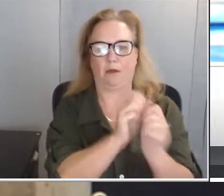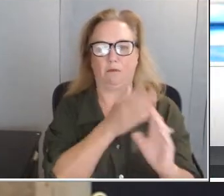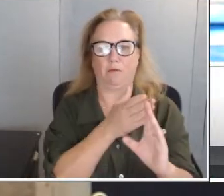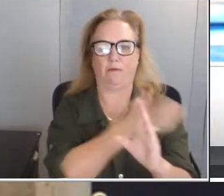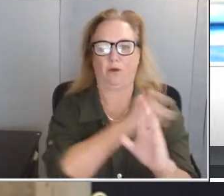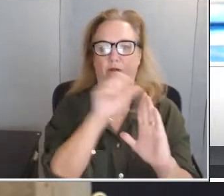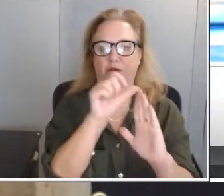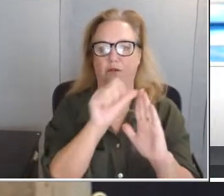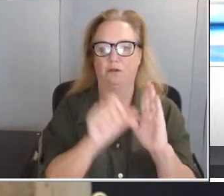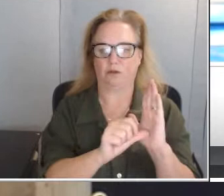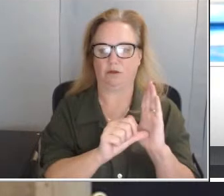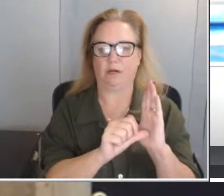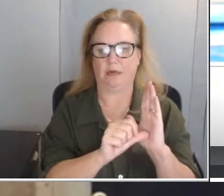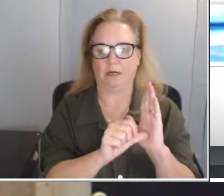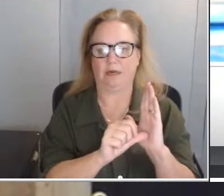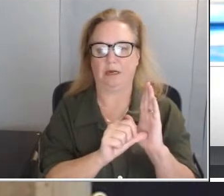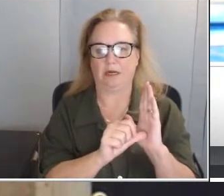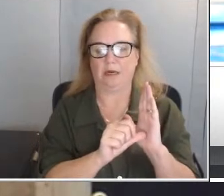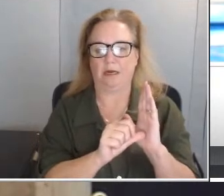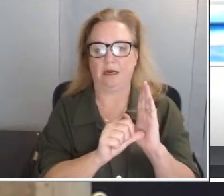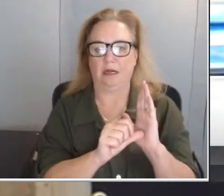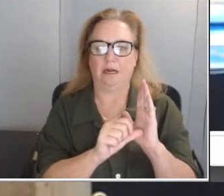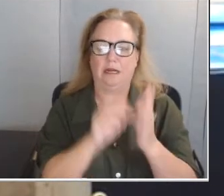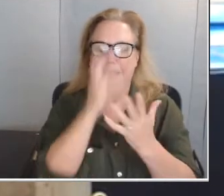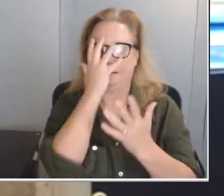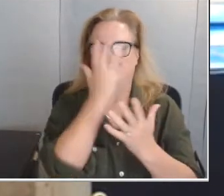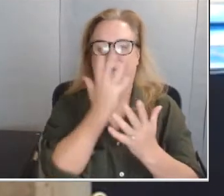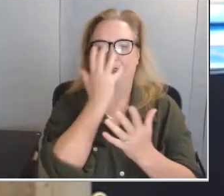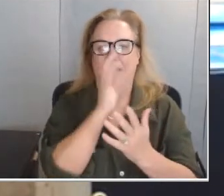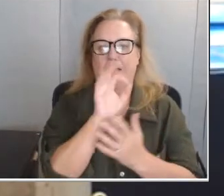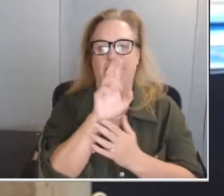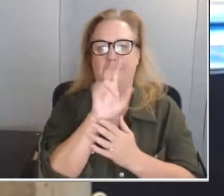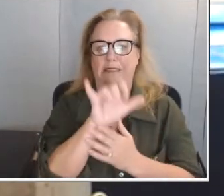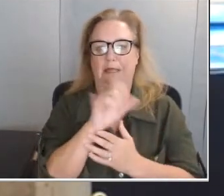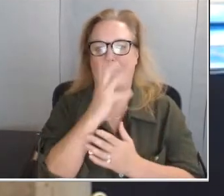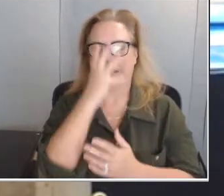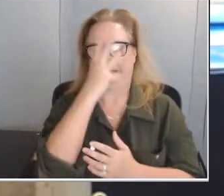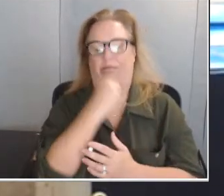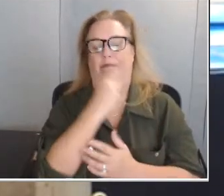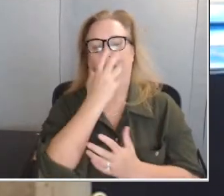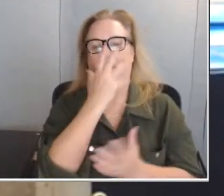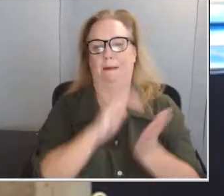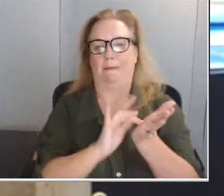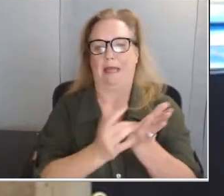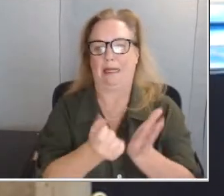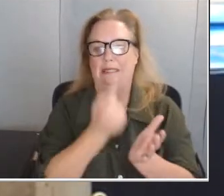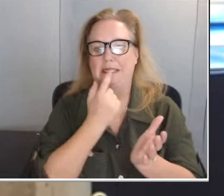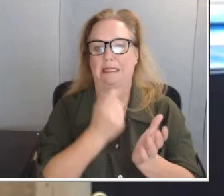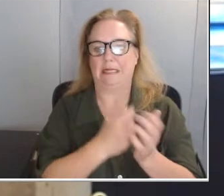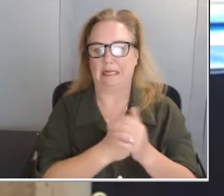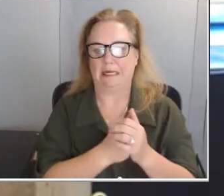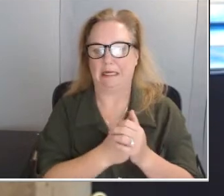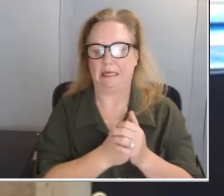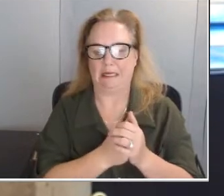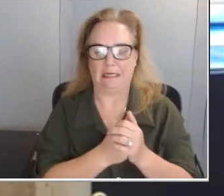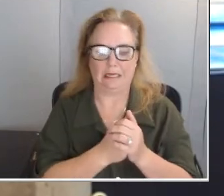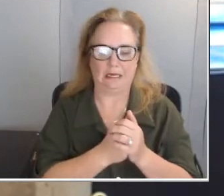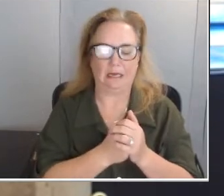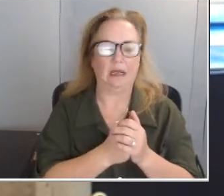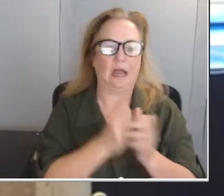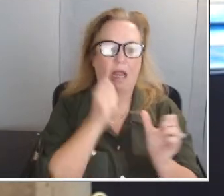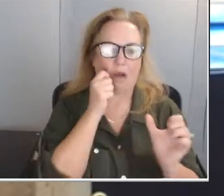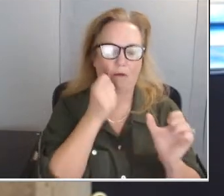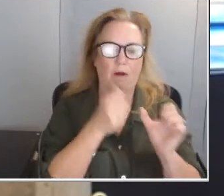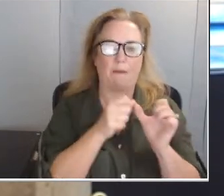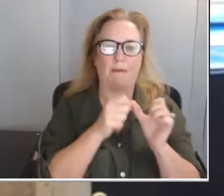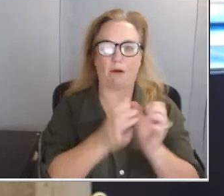before my surgery, and it's a little fuzzy because of all the anesthesia drugs I was on. But what I do recall